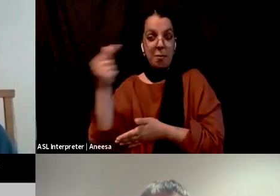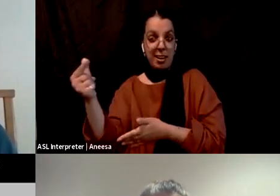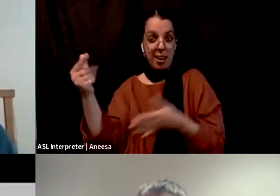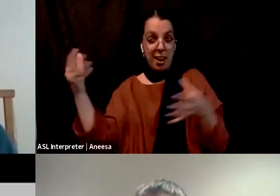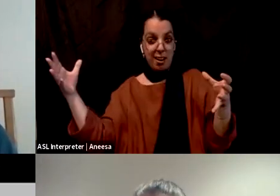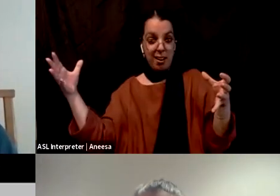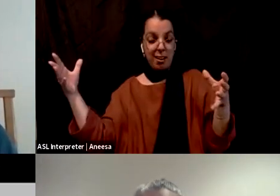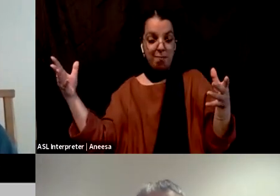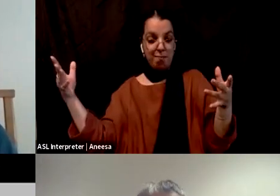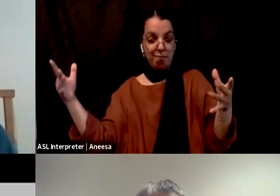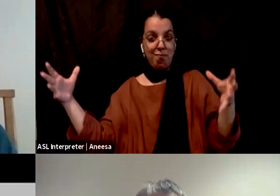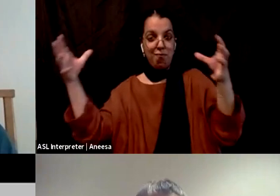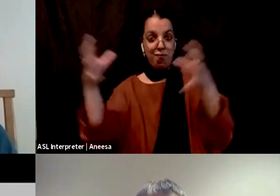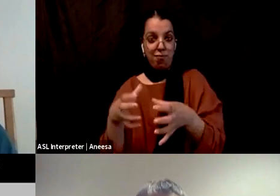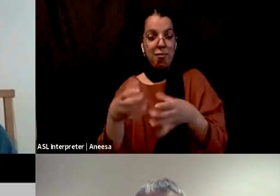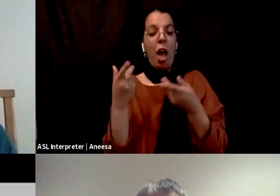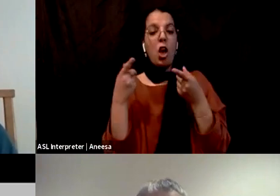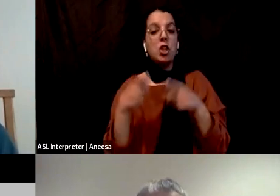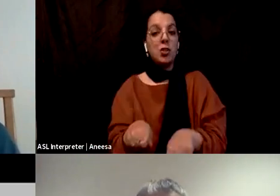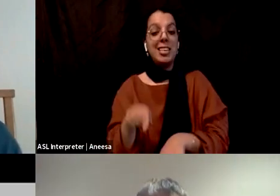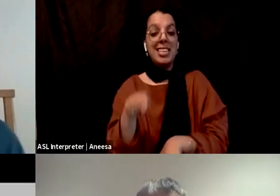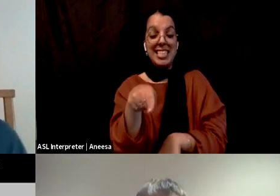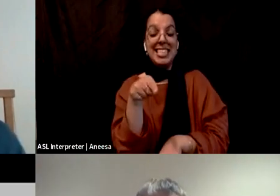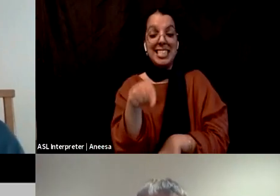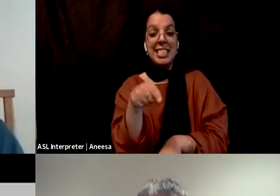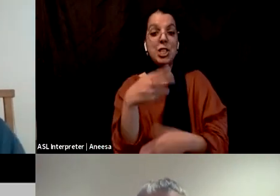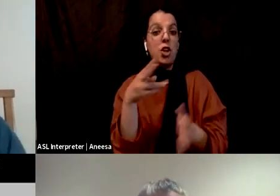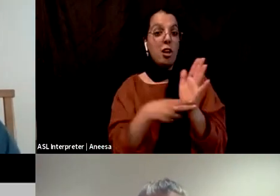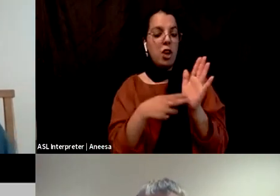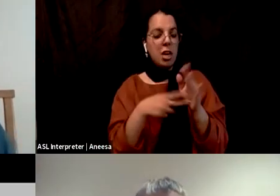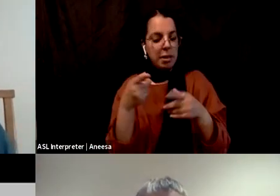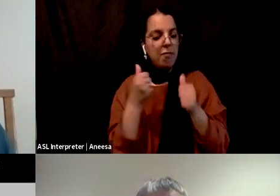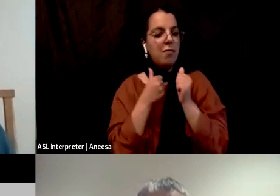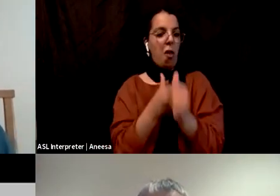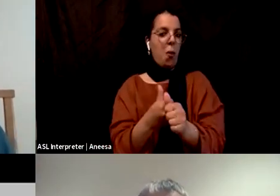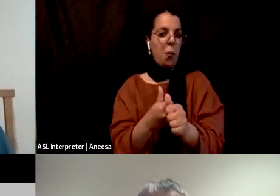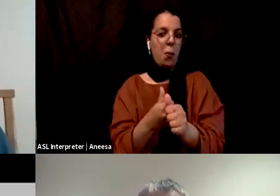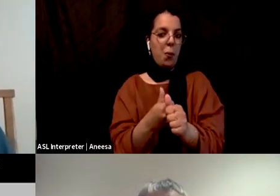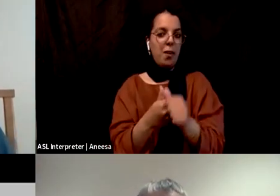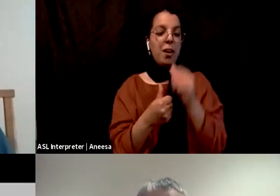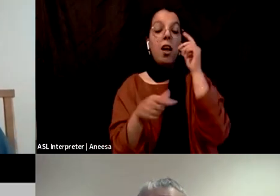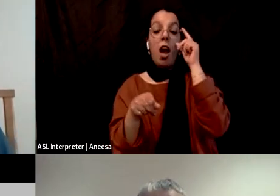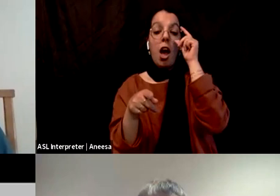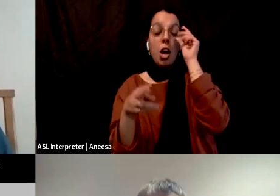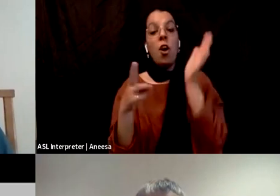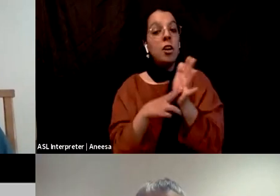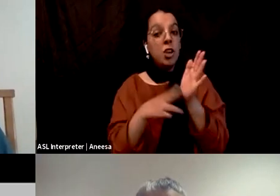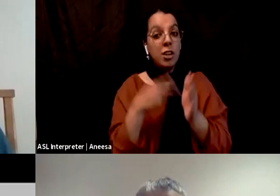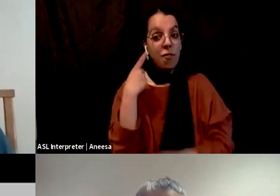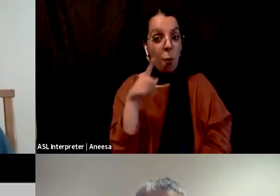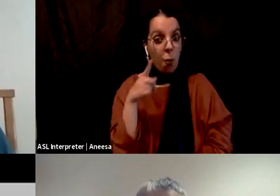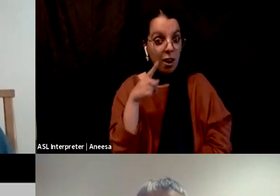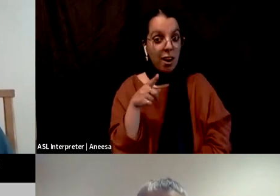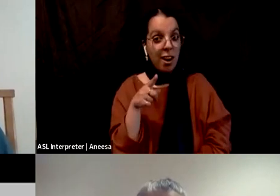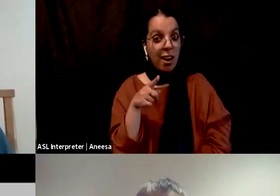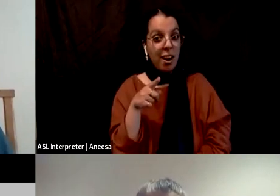then abide by the terms of this contract, which was enabled through the First Nations